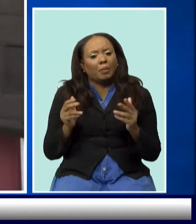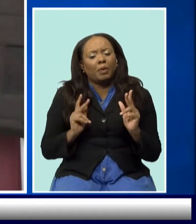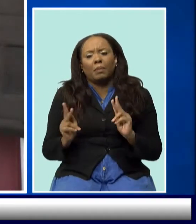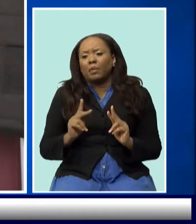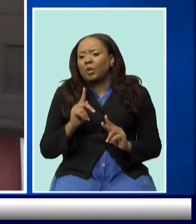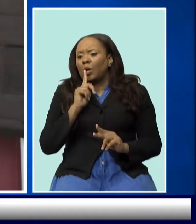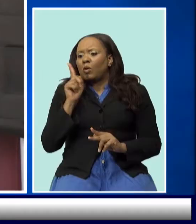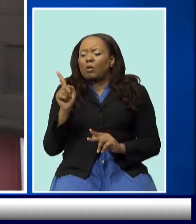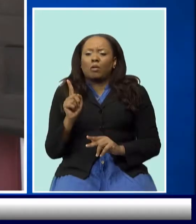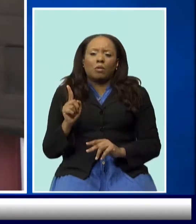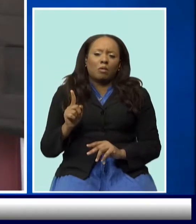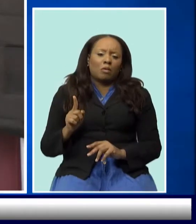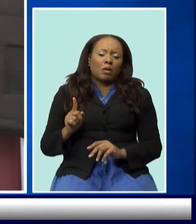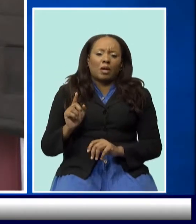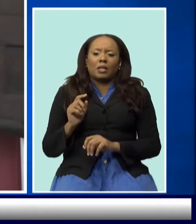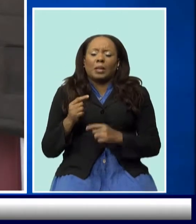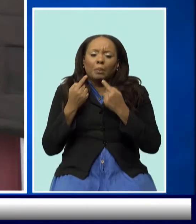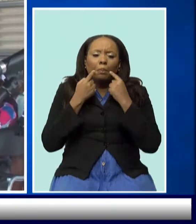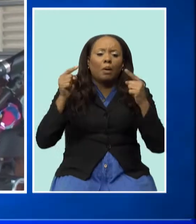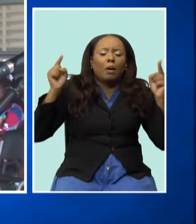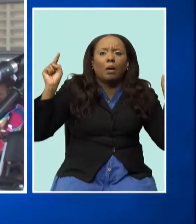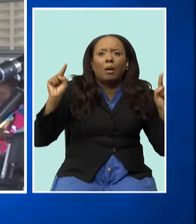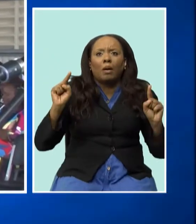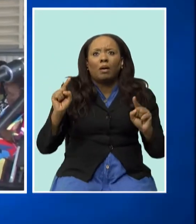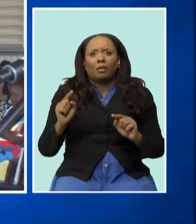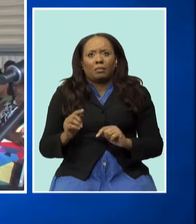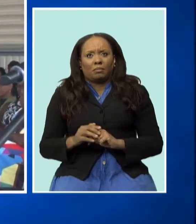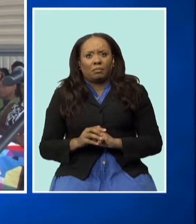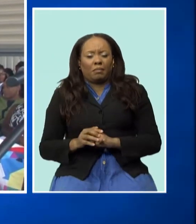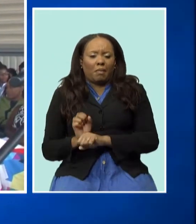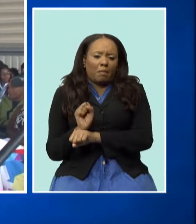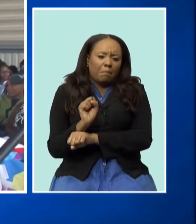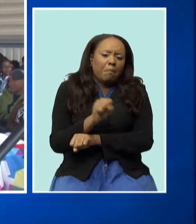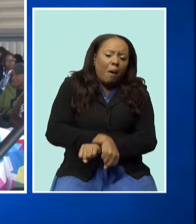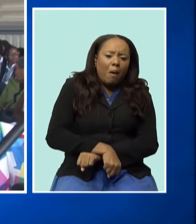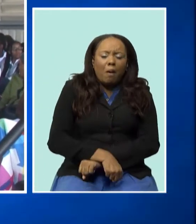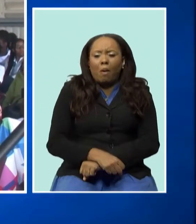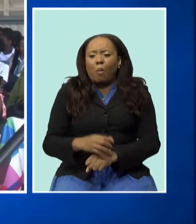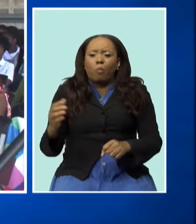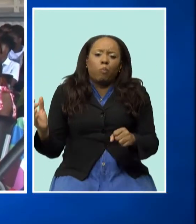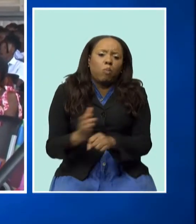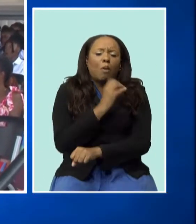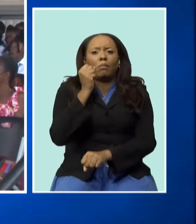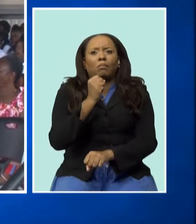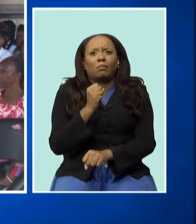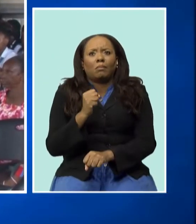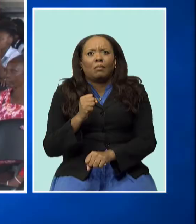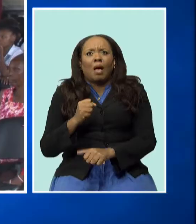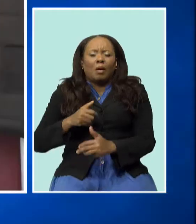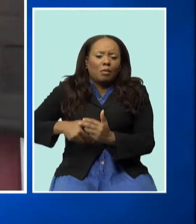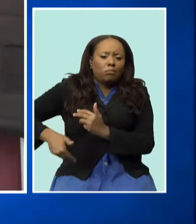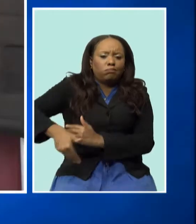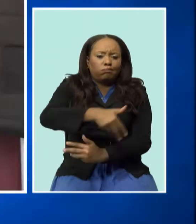conquer their fears and to excel. And the camaraderie that is among the ranks, it helps to